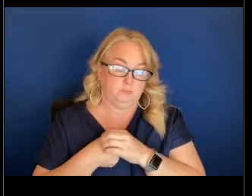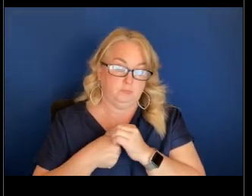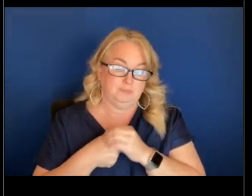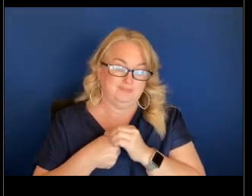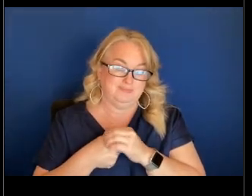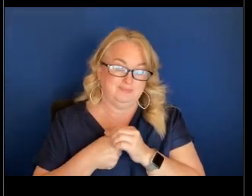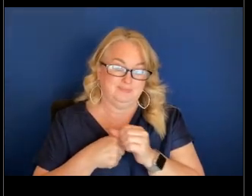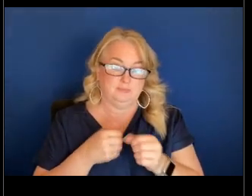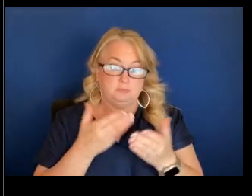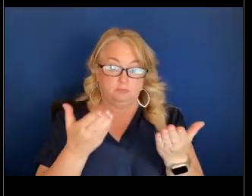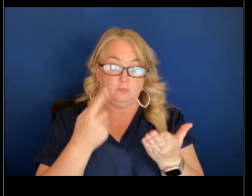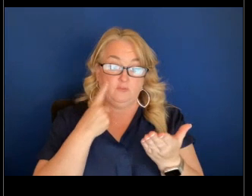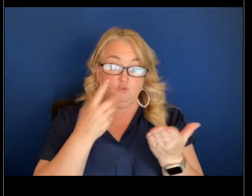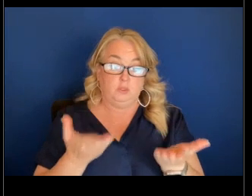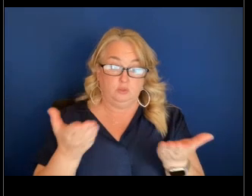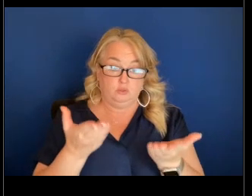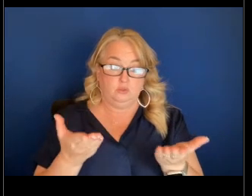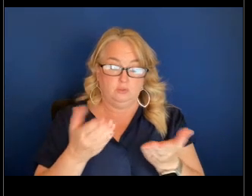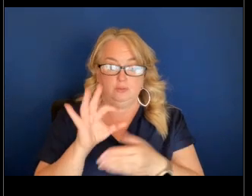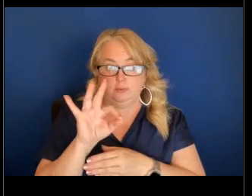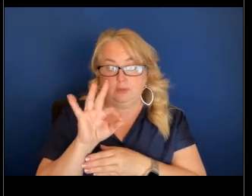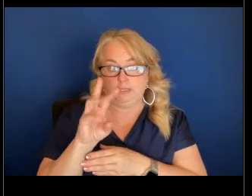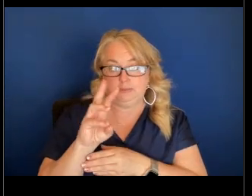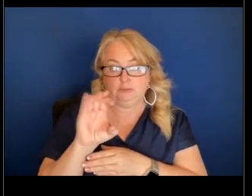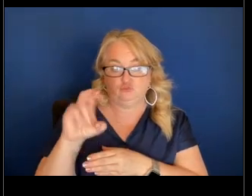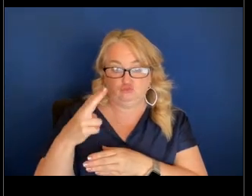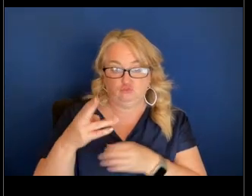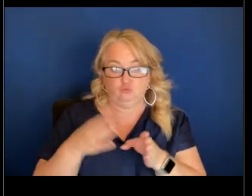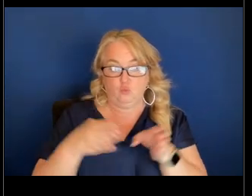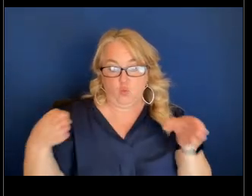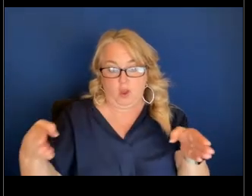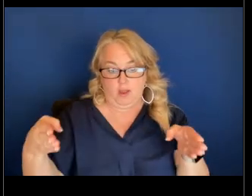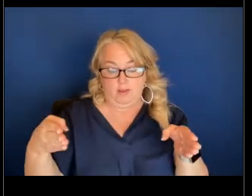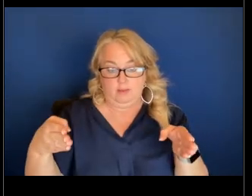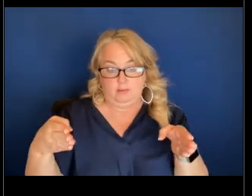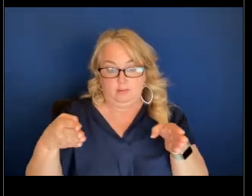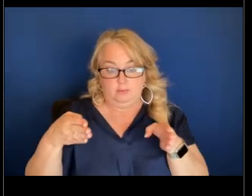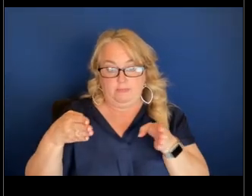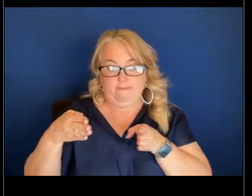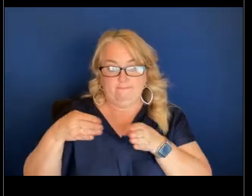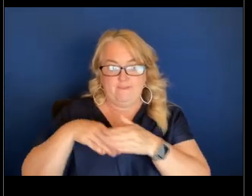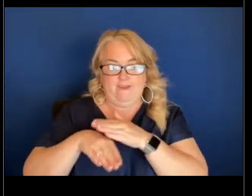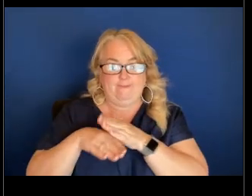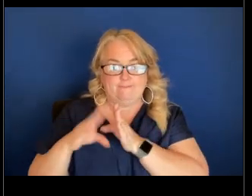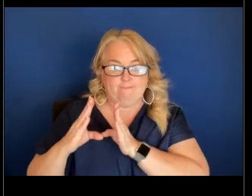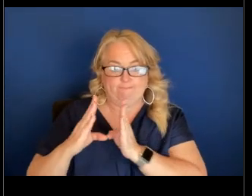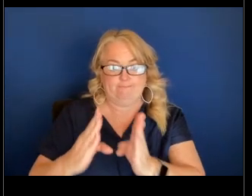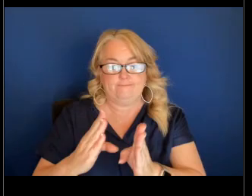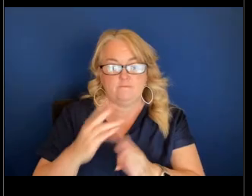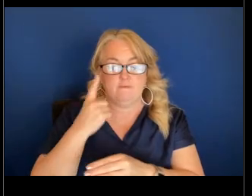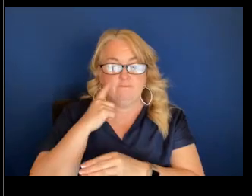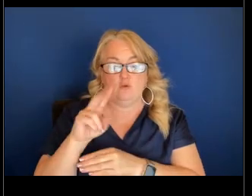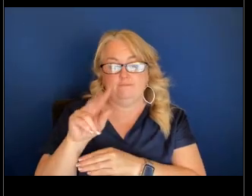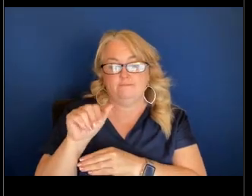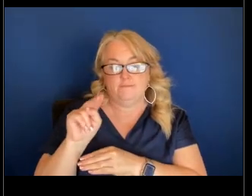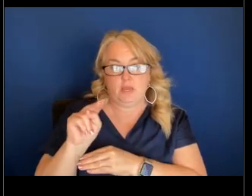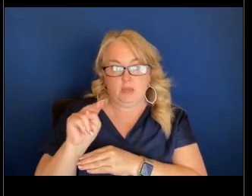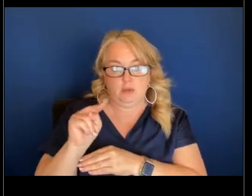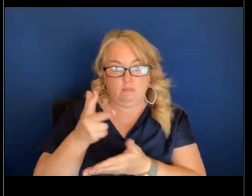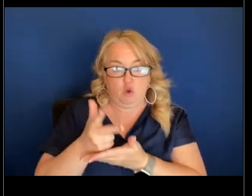In these cases, a 96-inch wide access aisle for a van accessible parking is